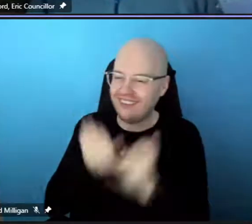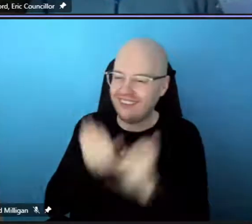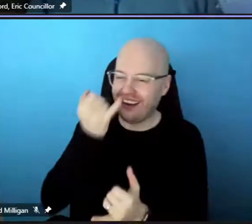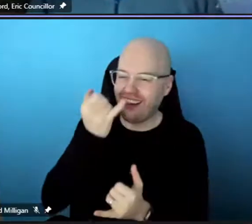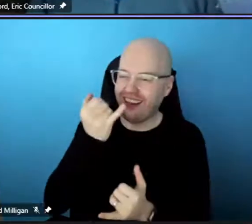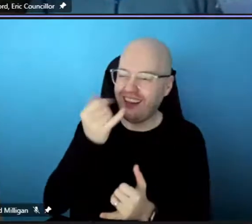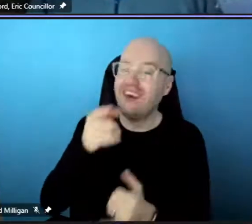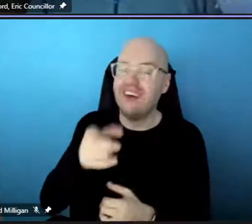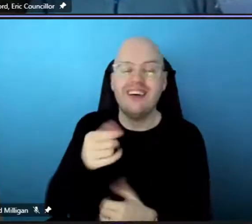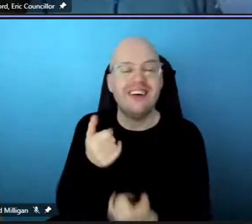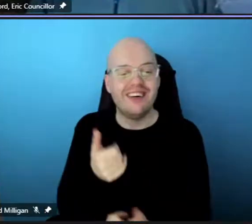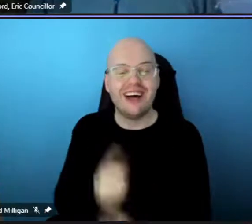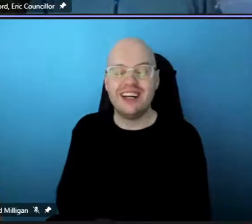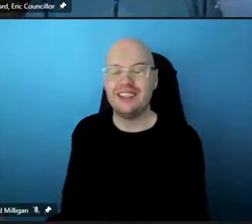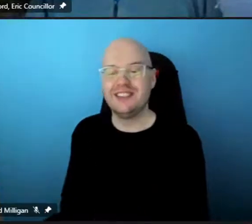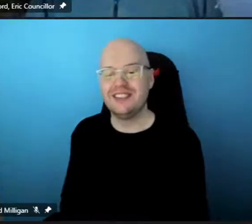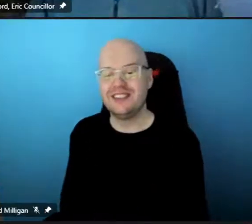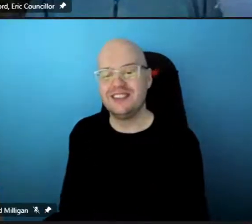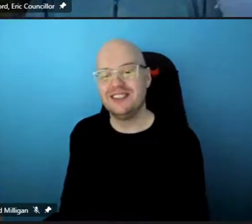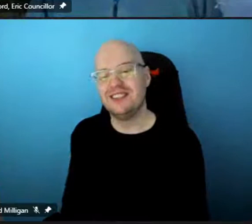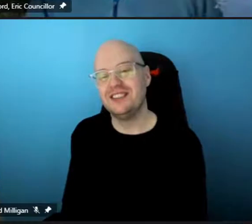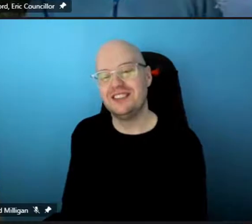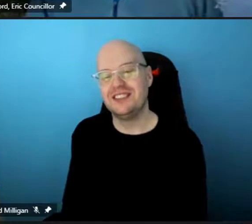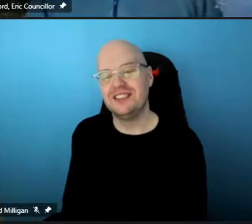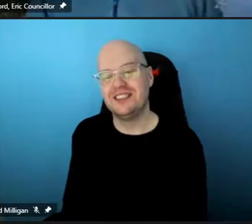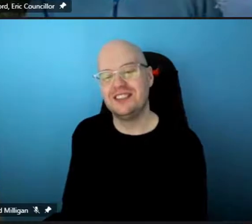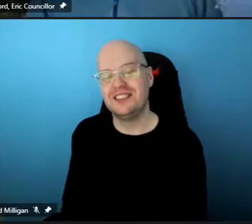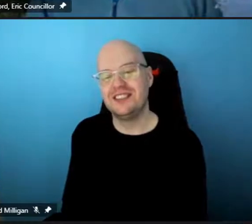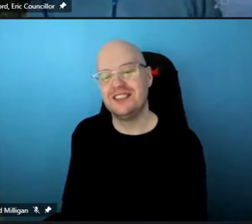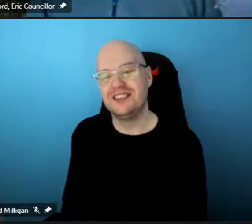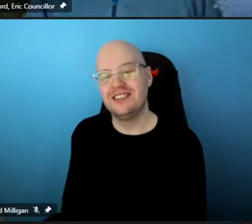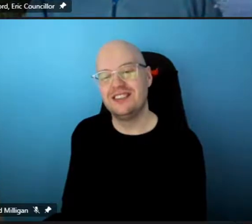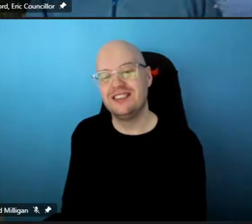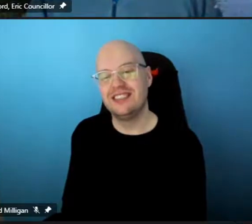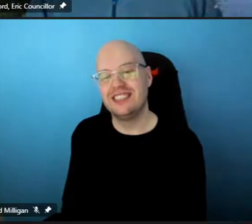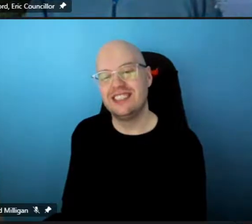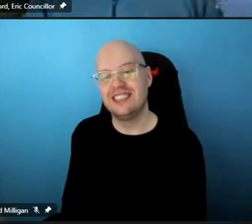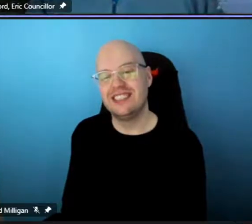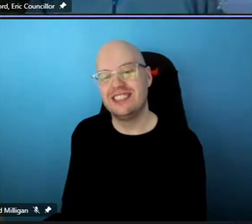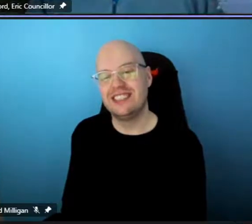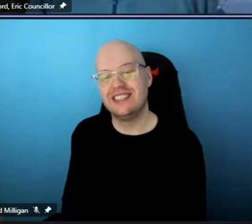So there we are. Yvonne. Thank you. It's a big build up there.